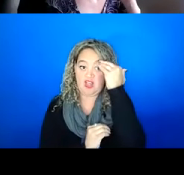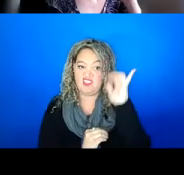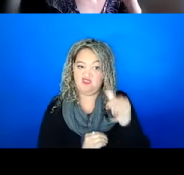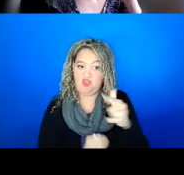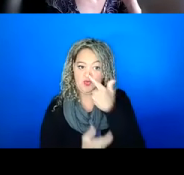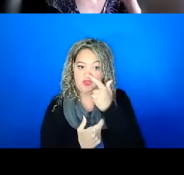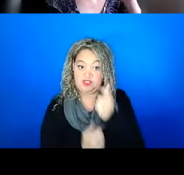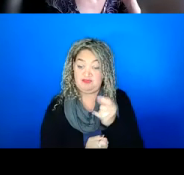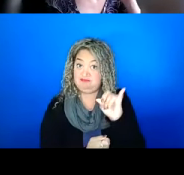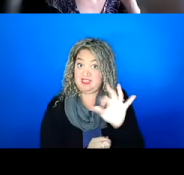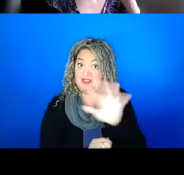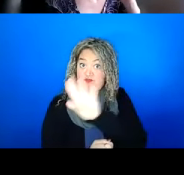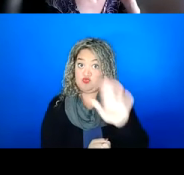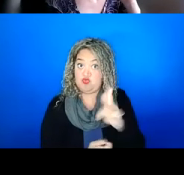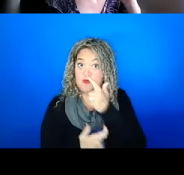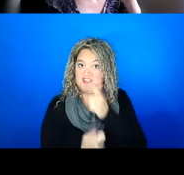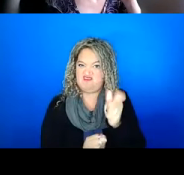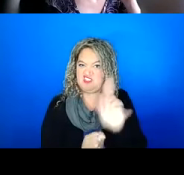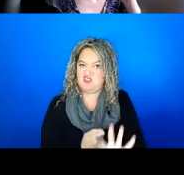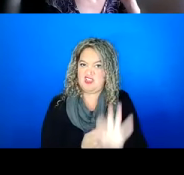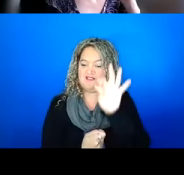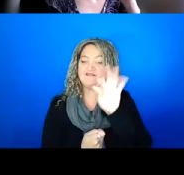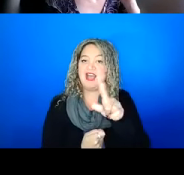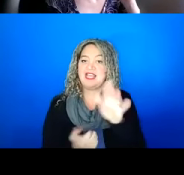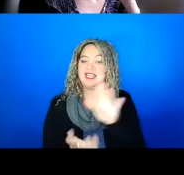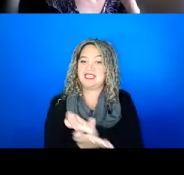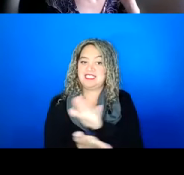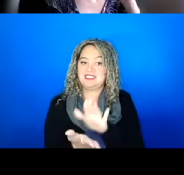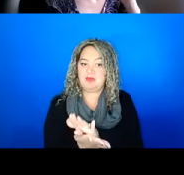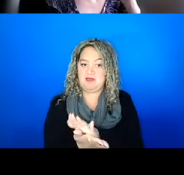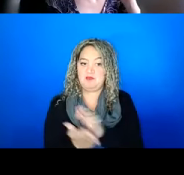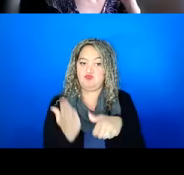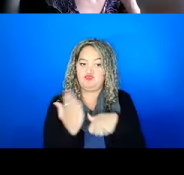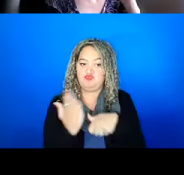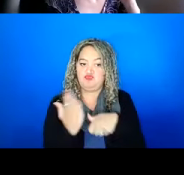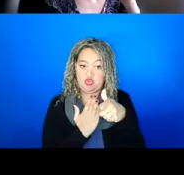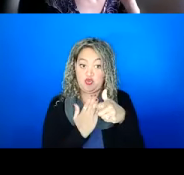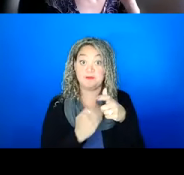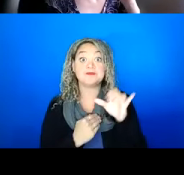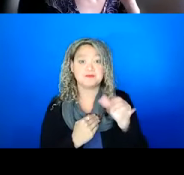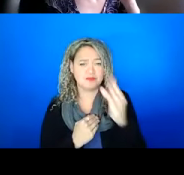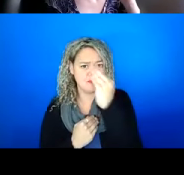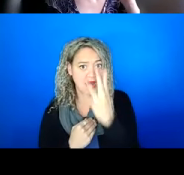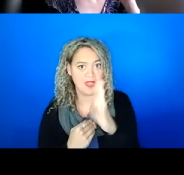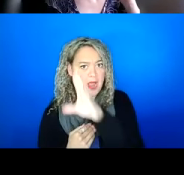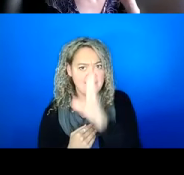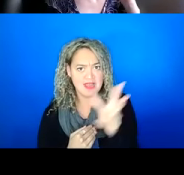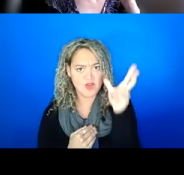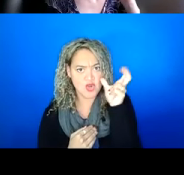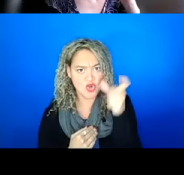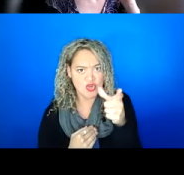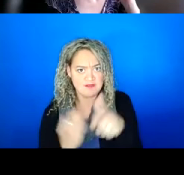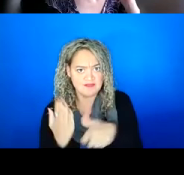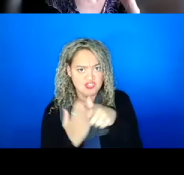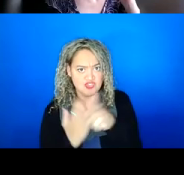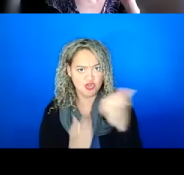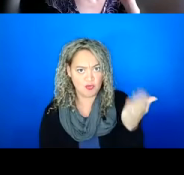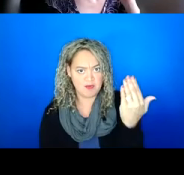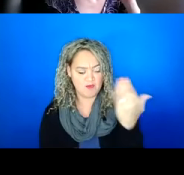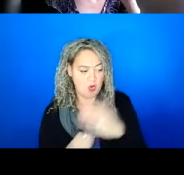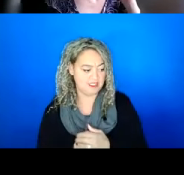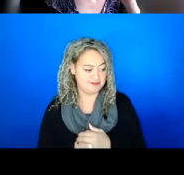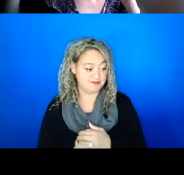any of you are interested, you can find this paper in this journal, which, by the way, I had never heard of. And I